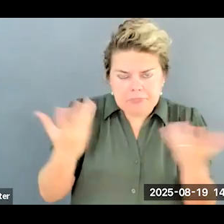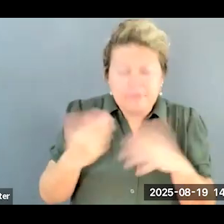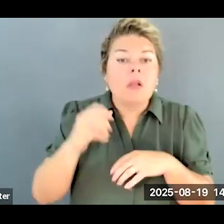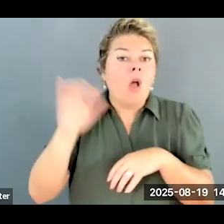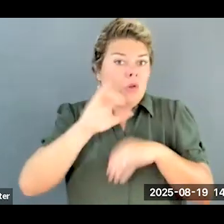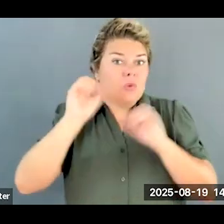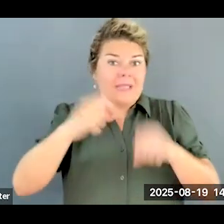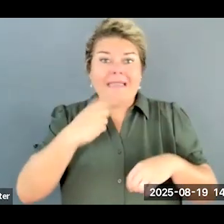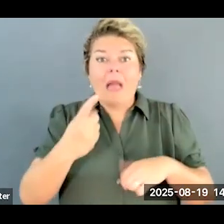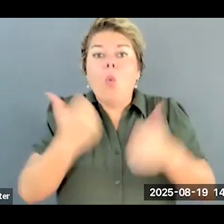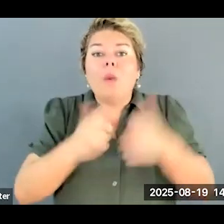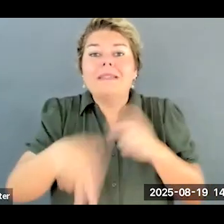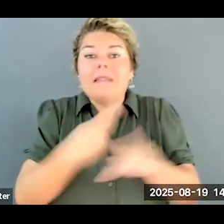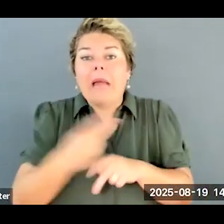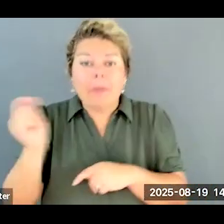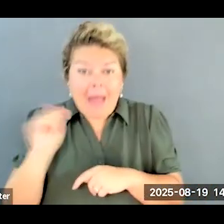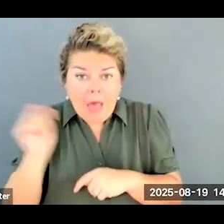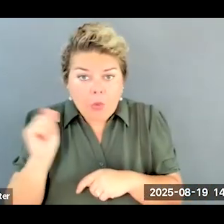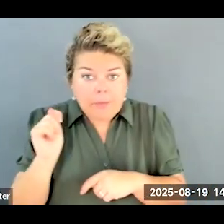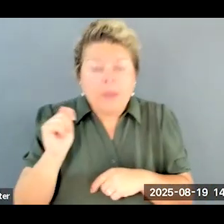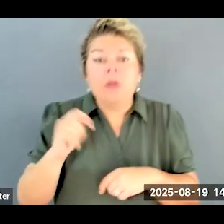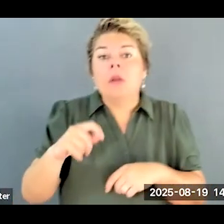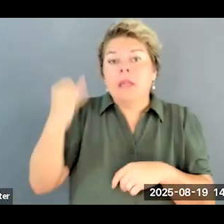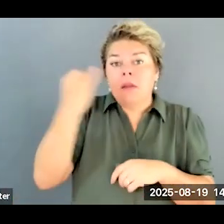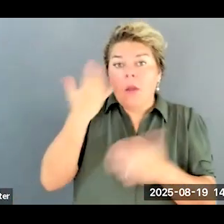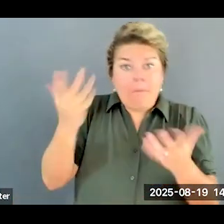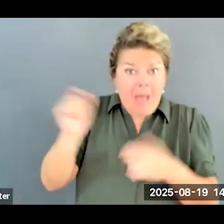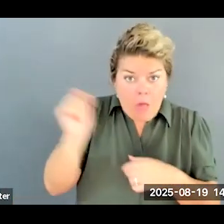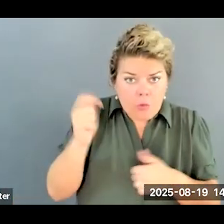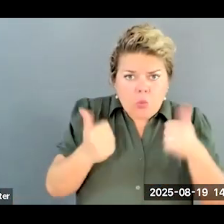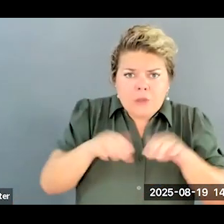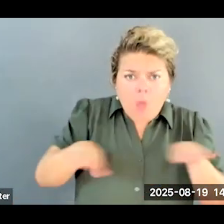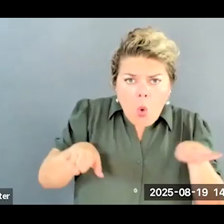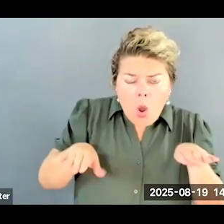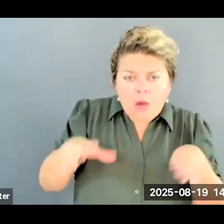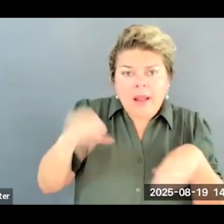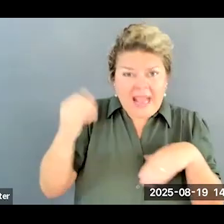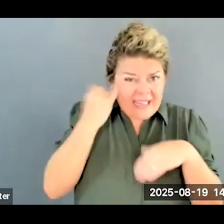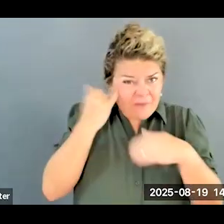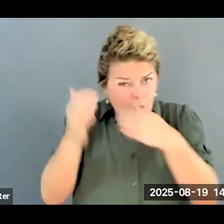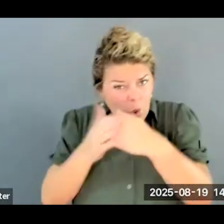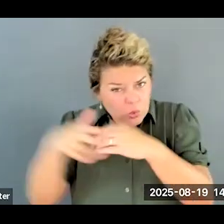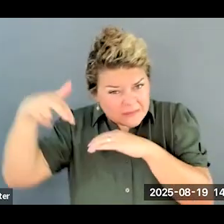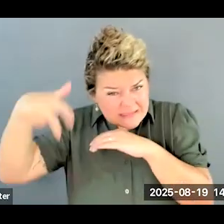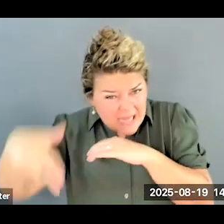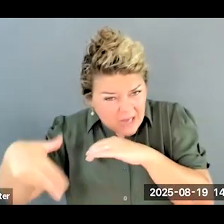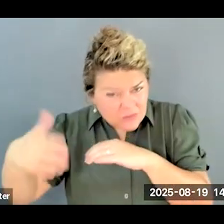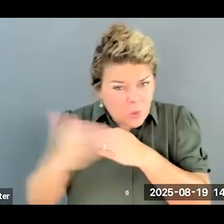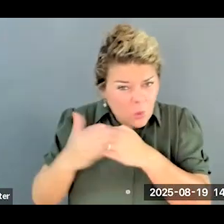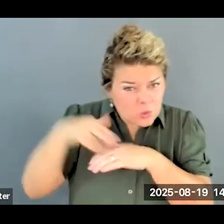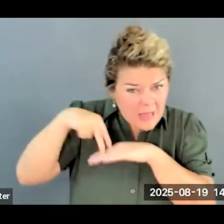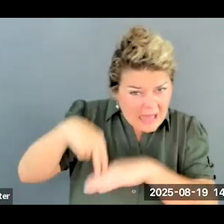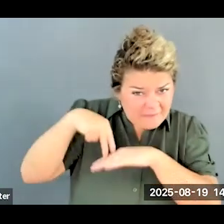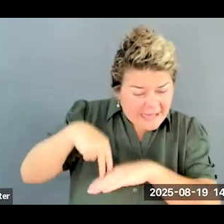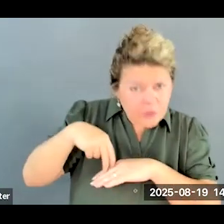of restrooms are available on what floor number and what they're near. Is it stairs, an elevator, or a room number? A